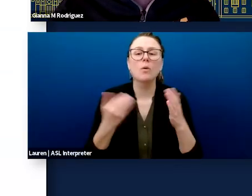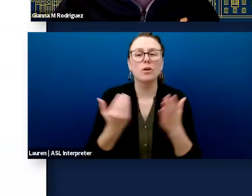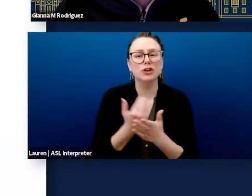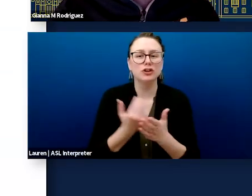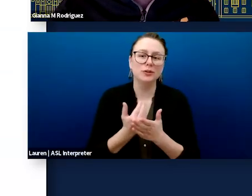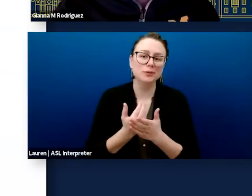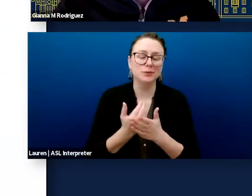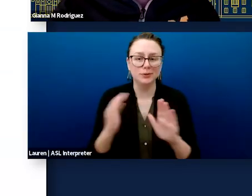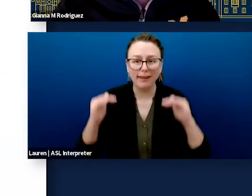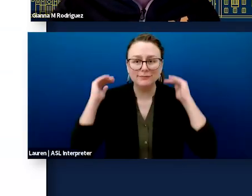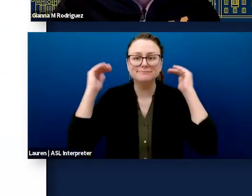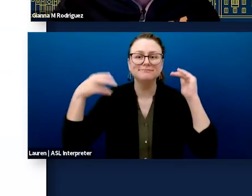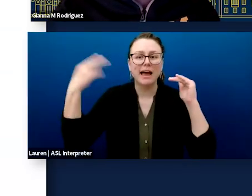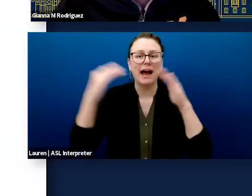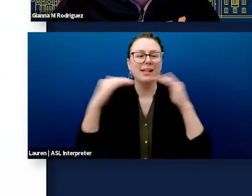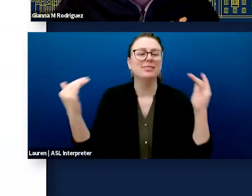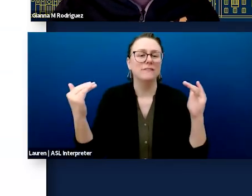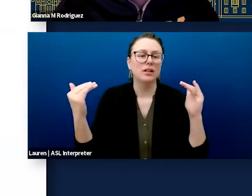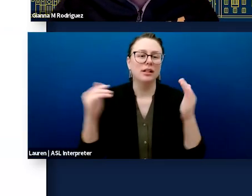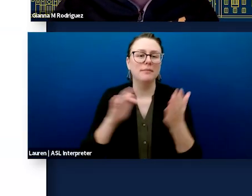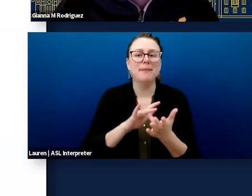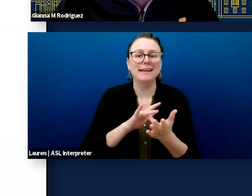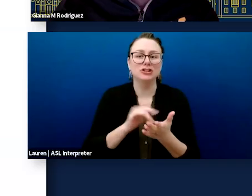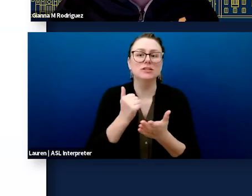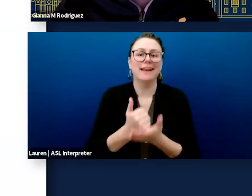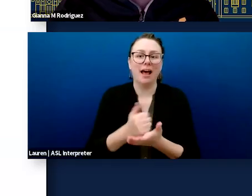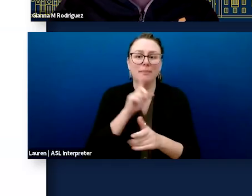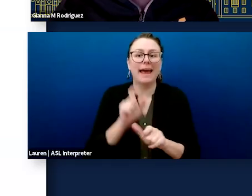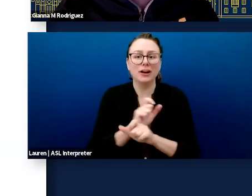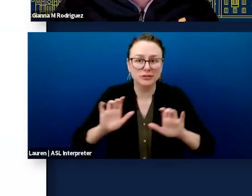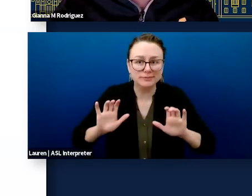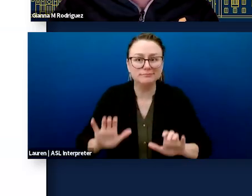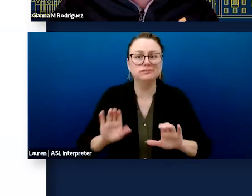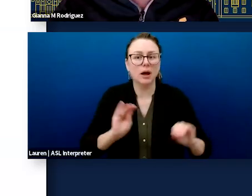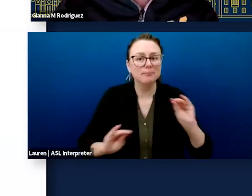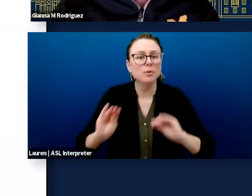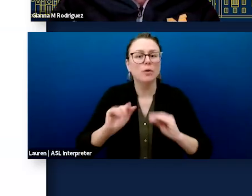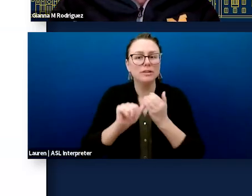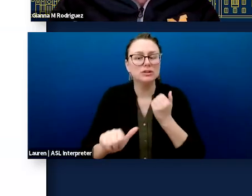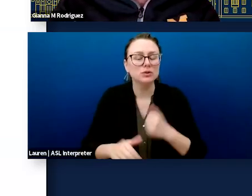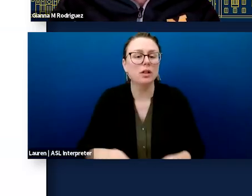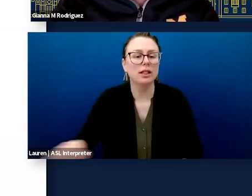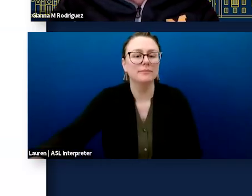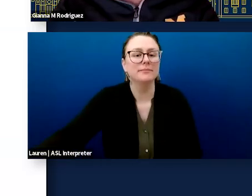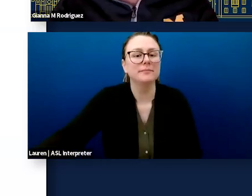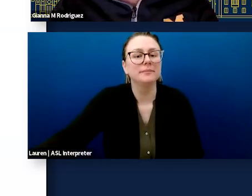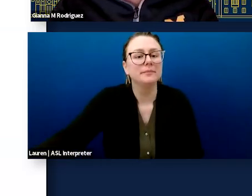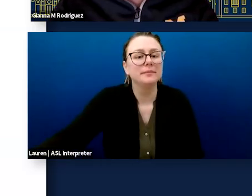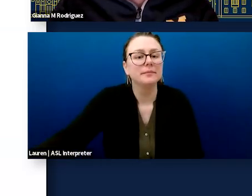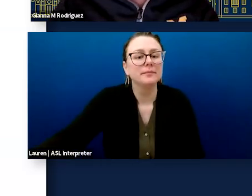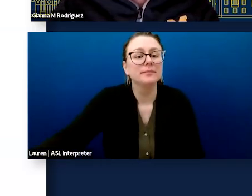bowel medications that do help move stool through your colon. And then for